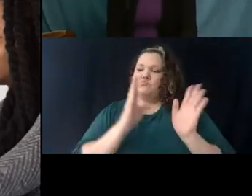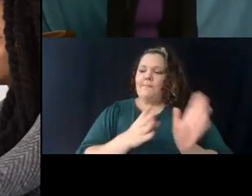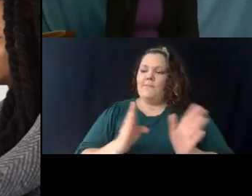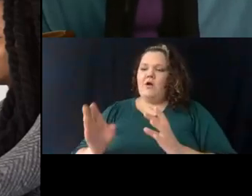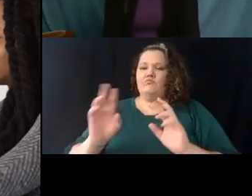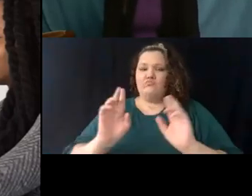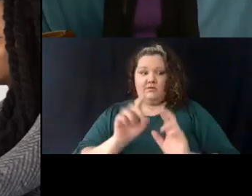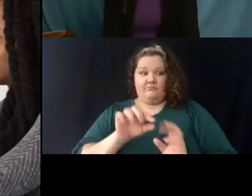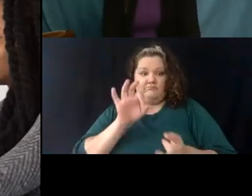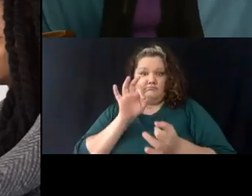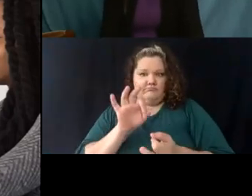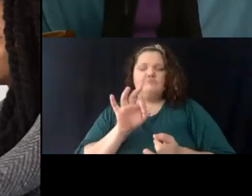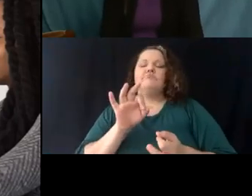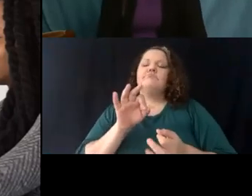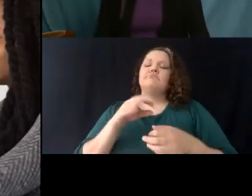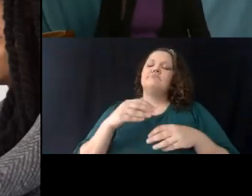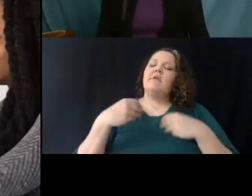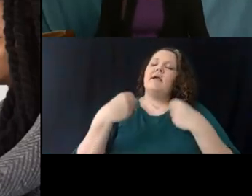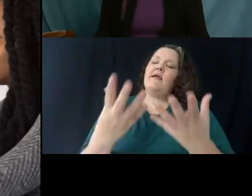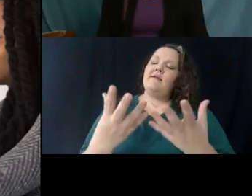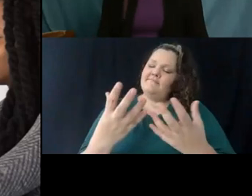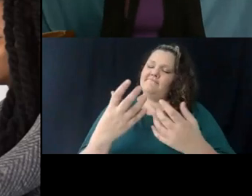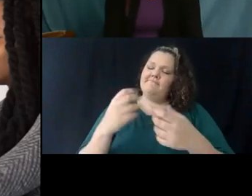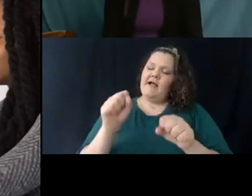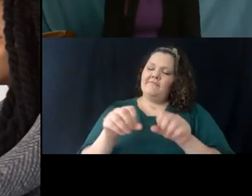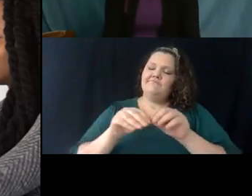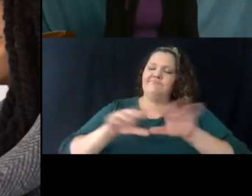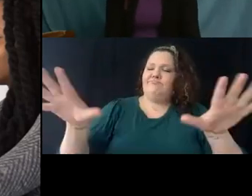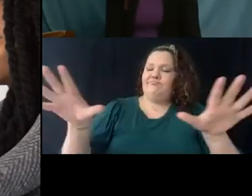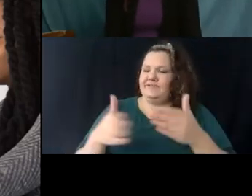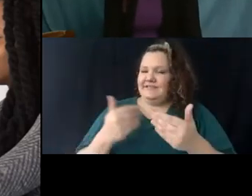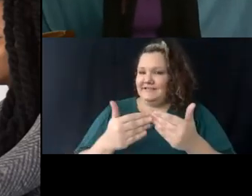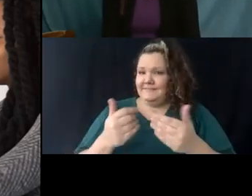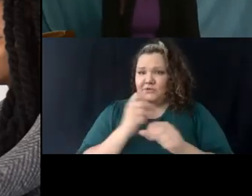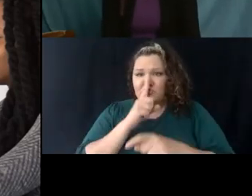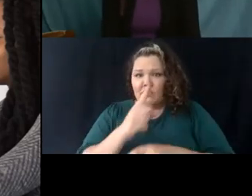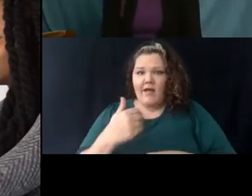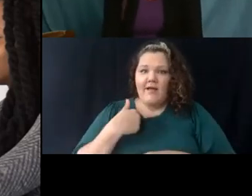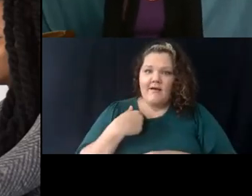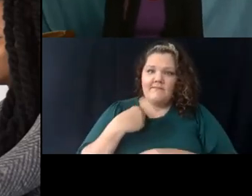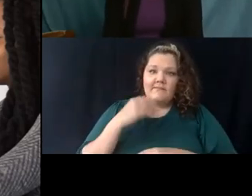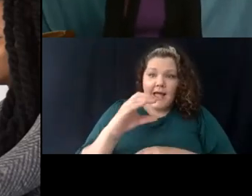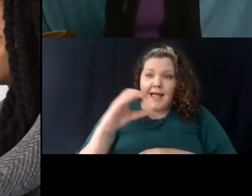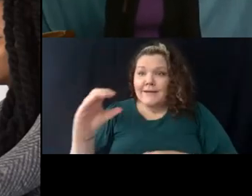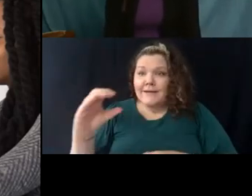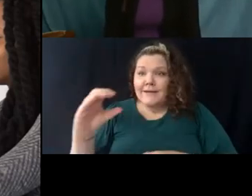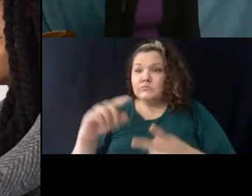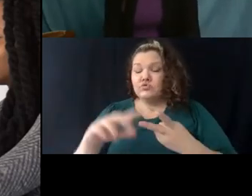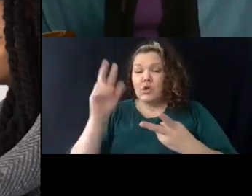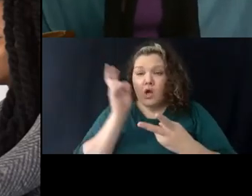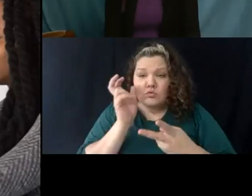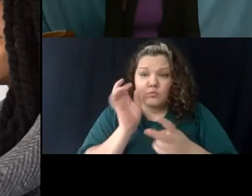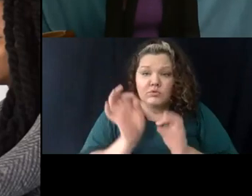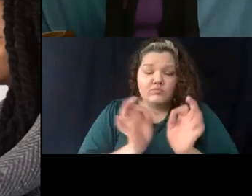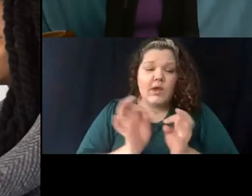time. It's not something you can do last minute. You can't make a website quickly in this way because you do need time for that consultation process to be effective.